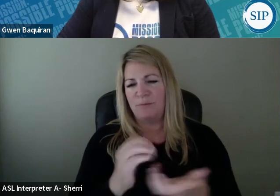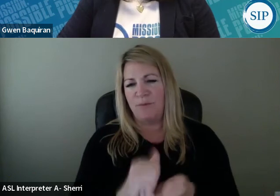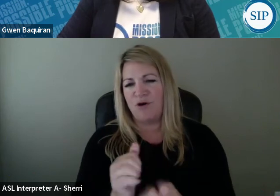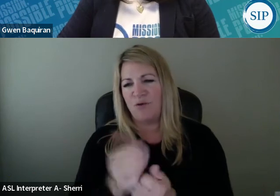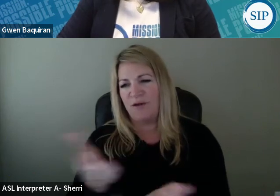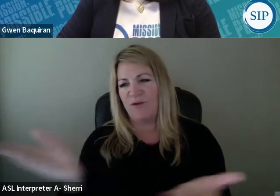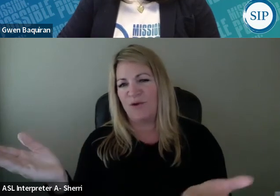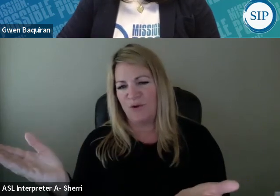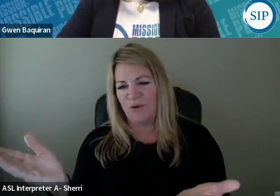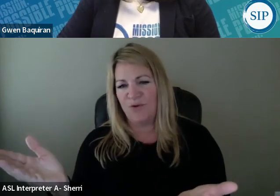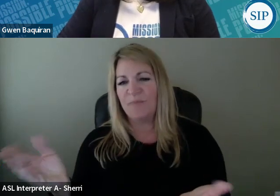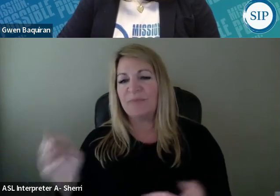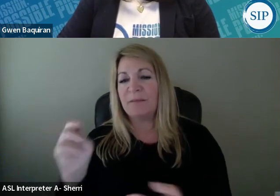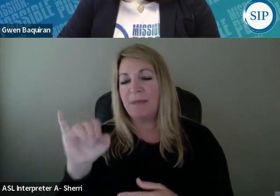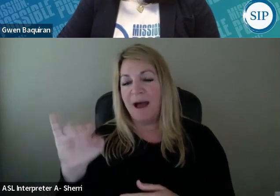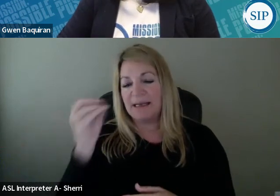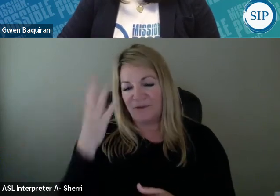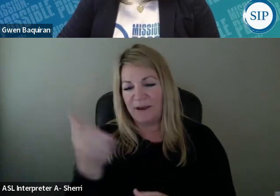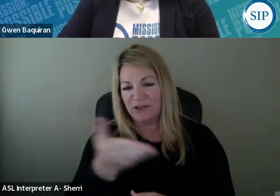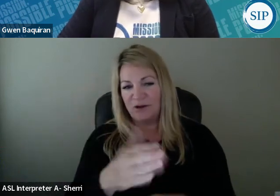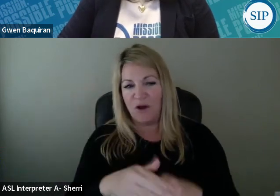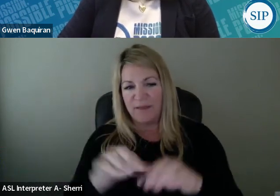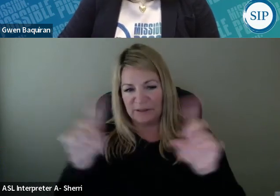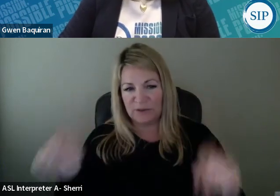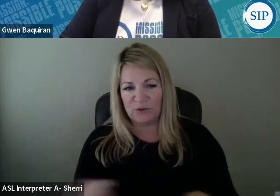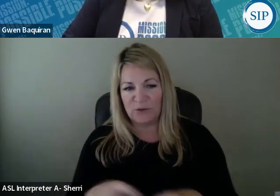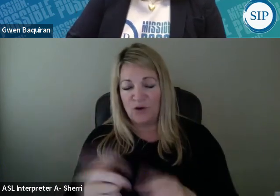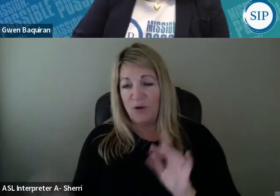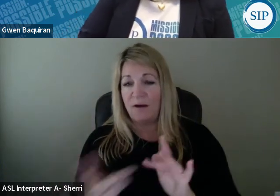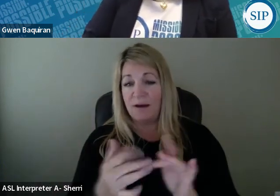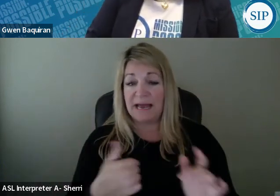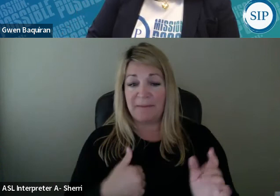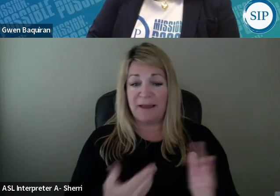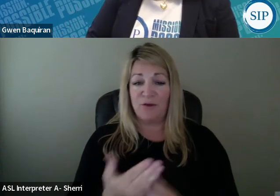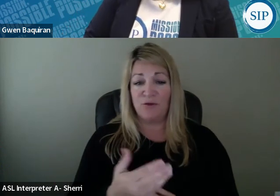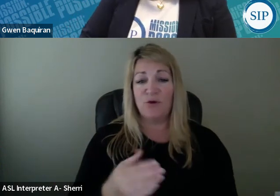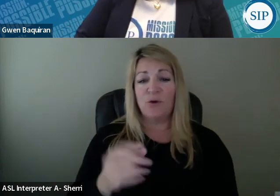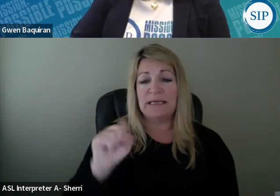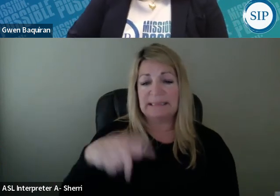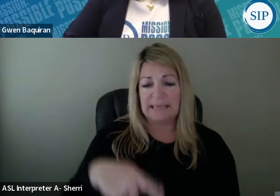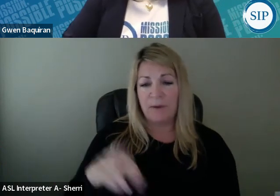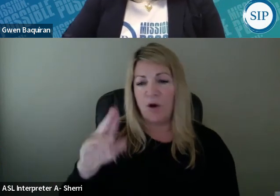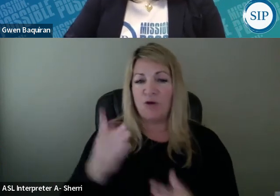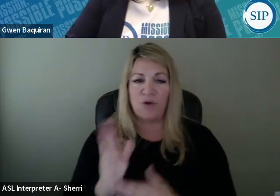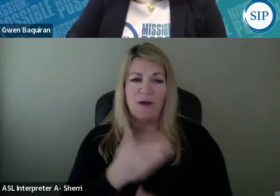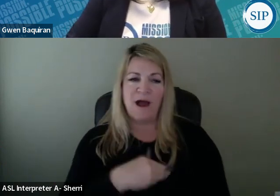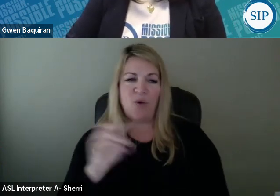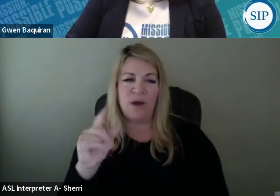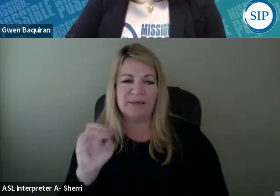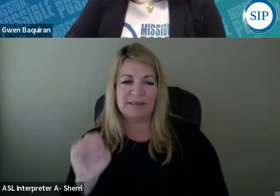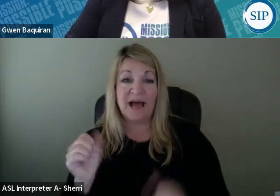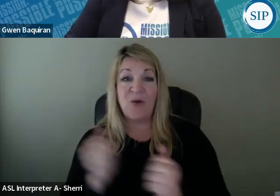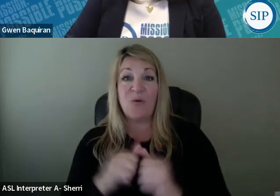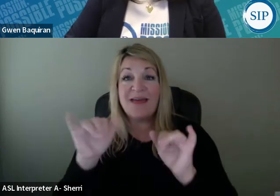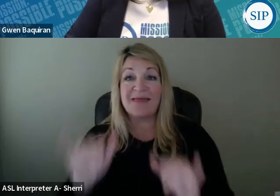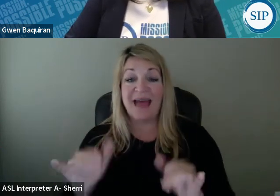Mai's information is on the screen, and then you can contact me through SIP Connect or through our website. With that, we